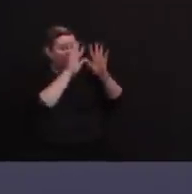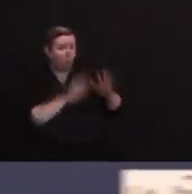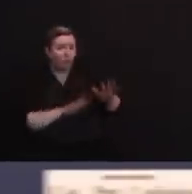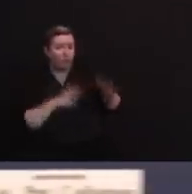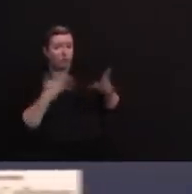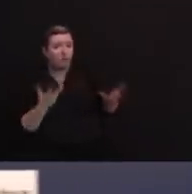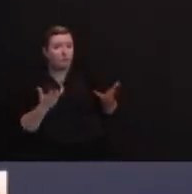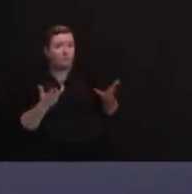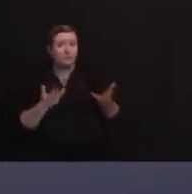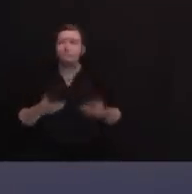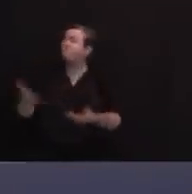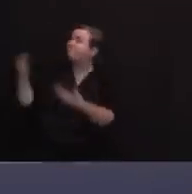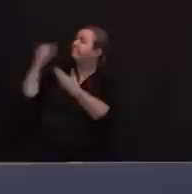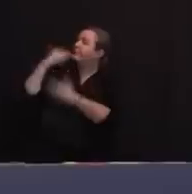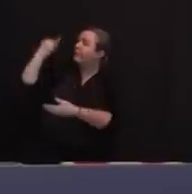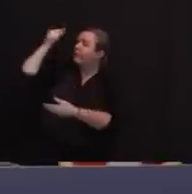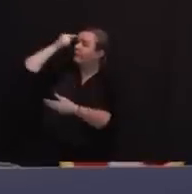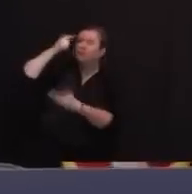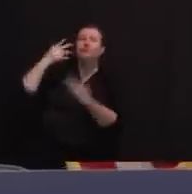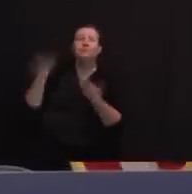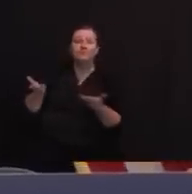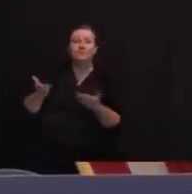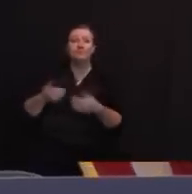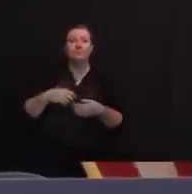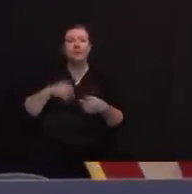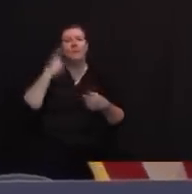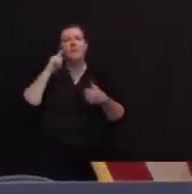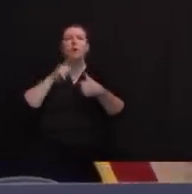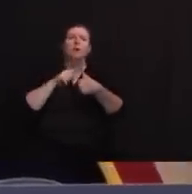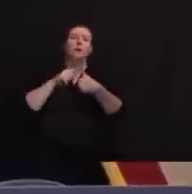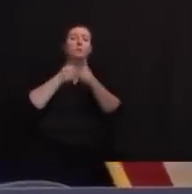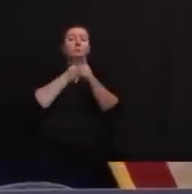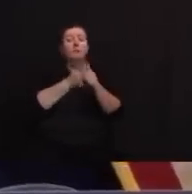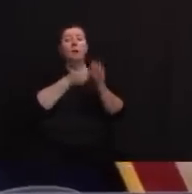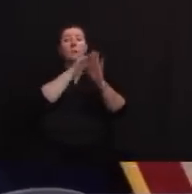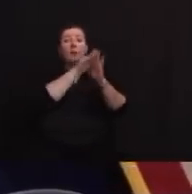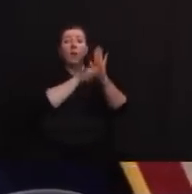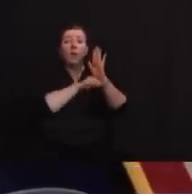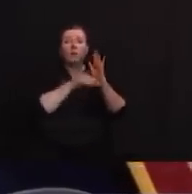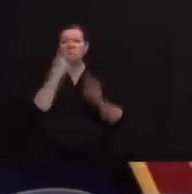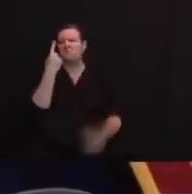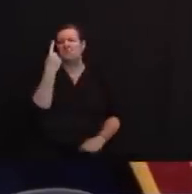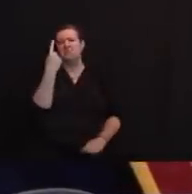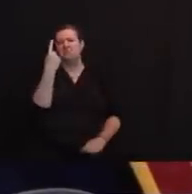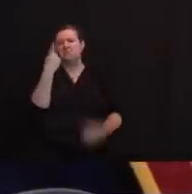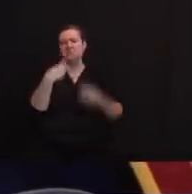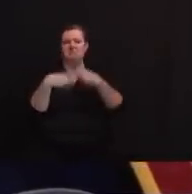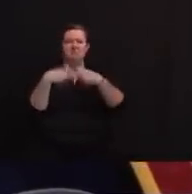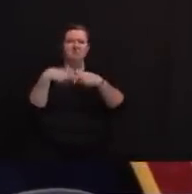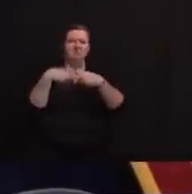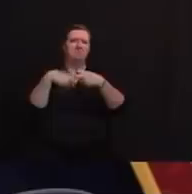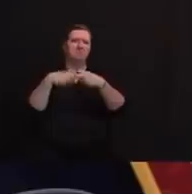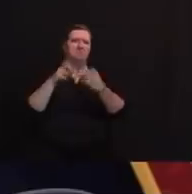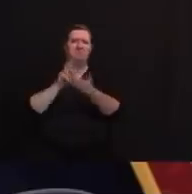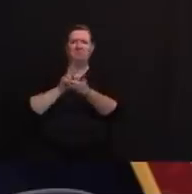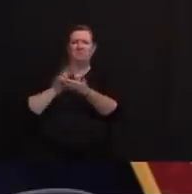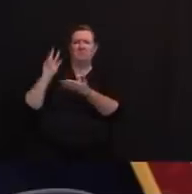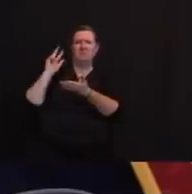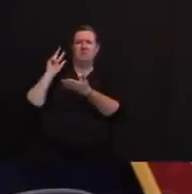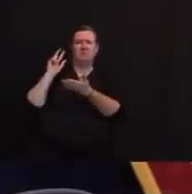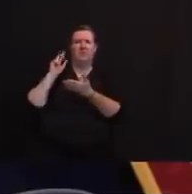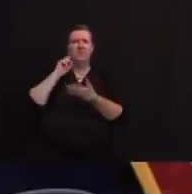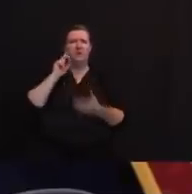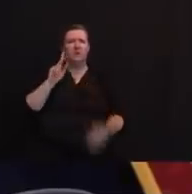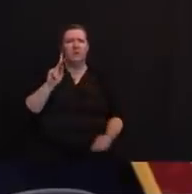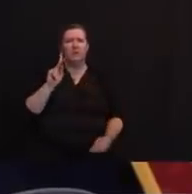you, Governor. With regards to compliance, just one issue to report, which was earlier in the week, Kearney police